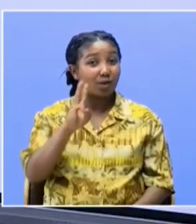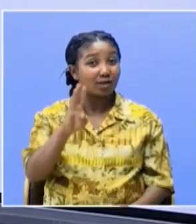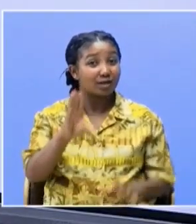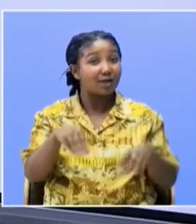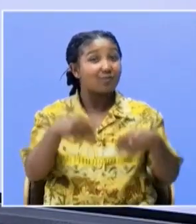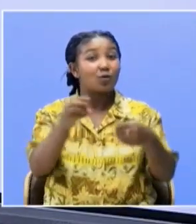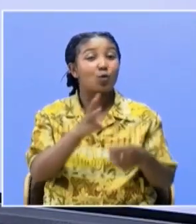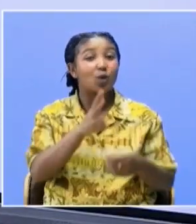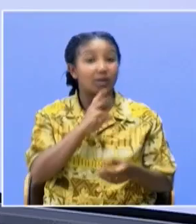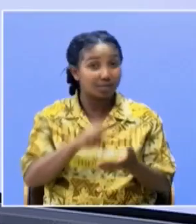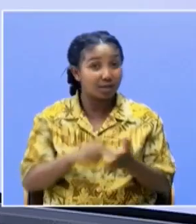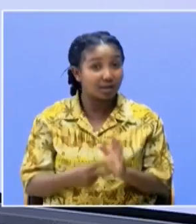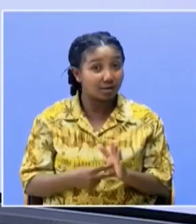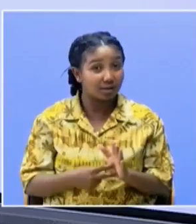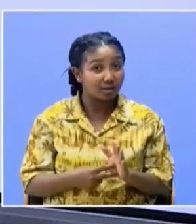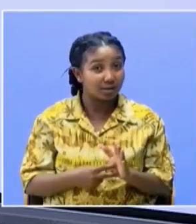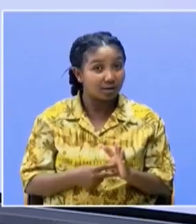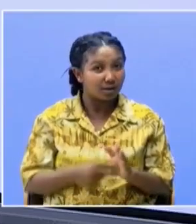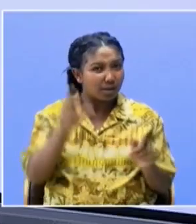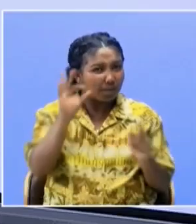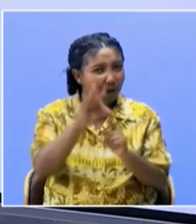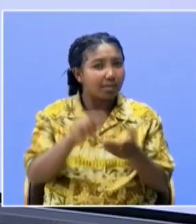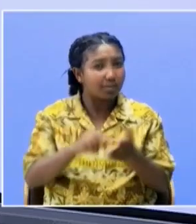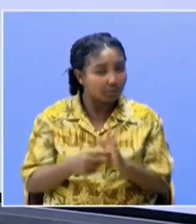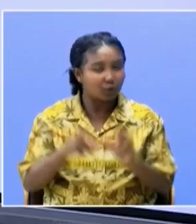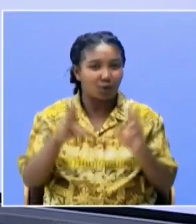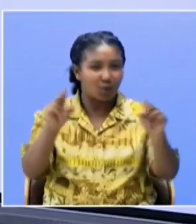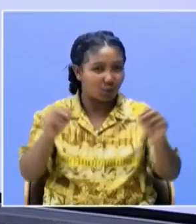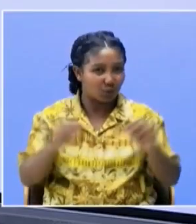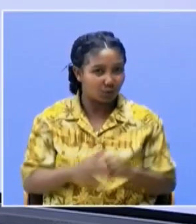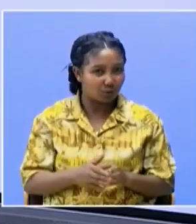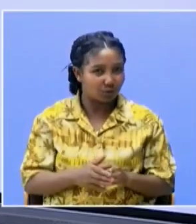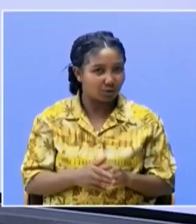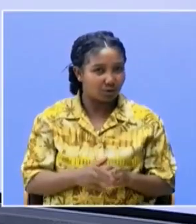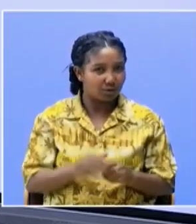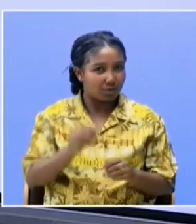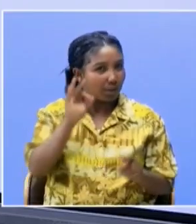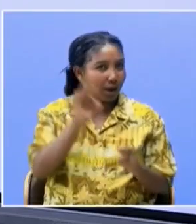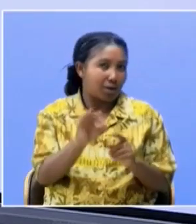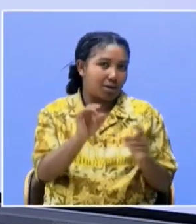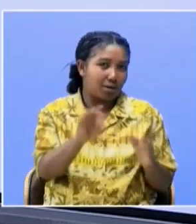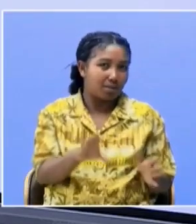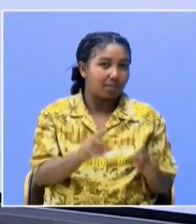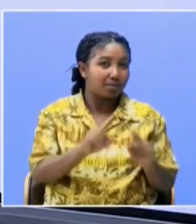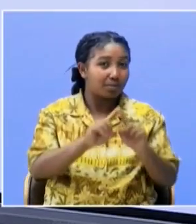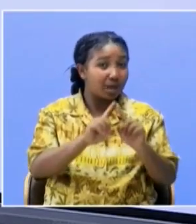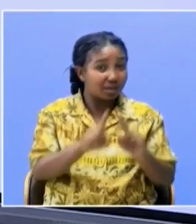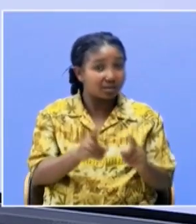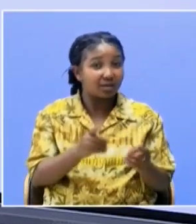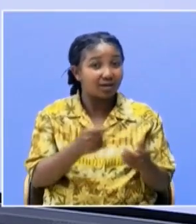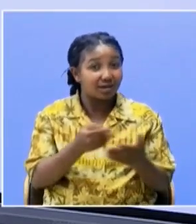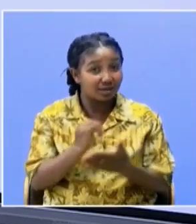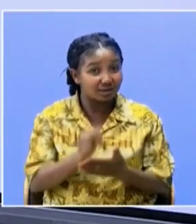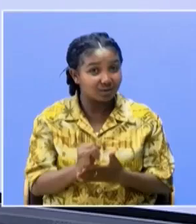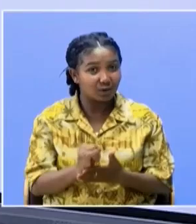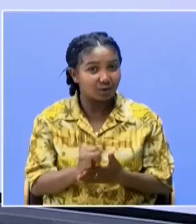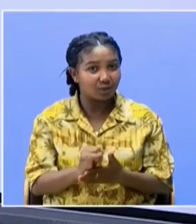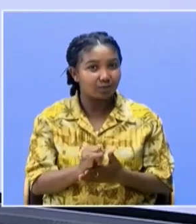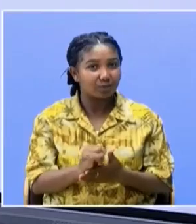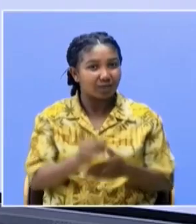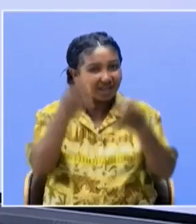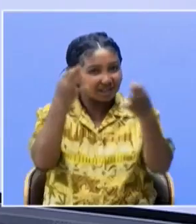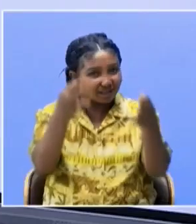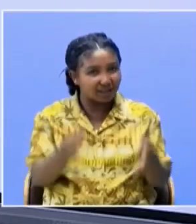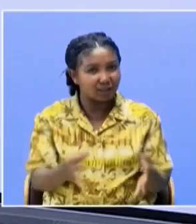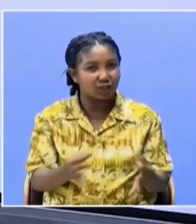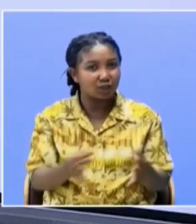water, was that the plan first? No, that was not our plan, yes? But it is what? A decision